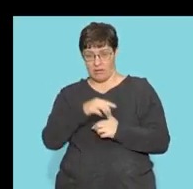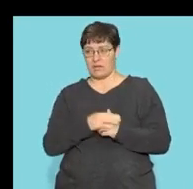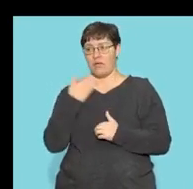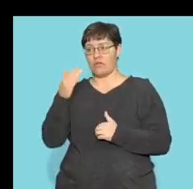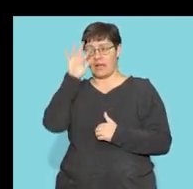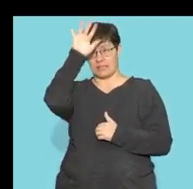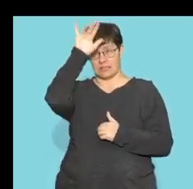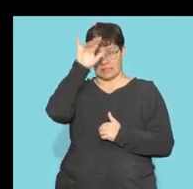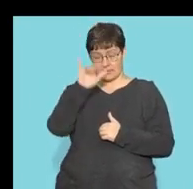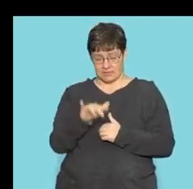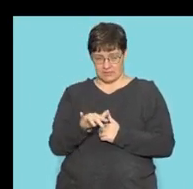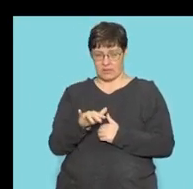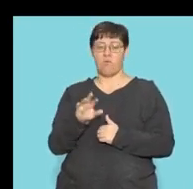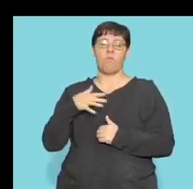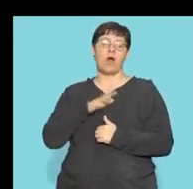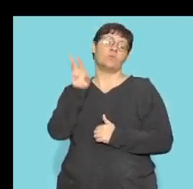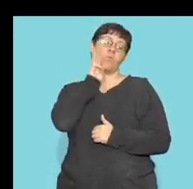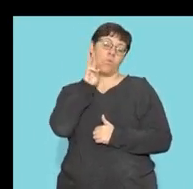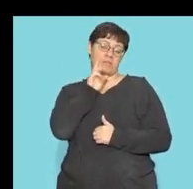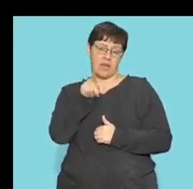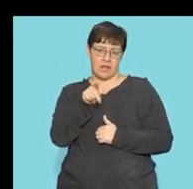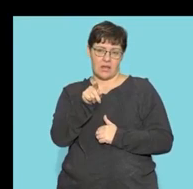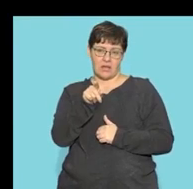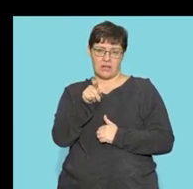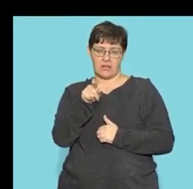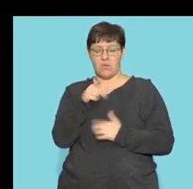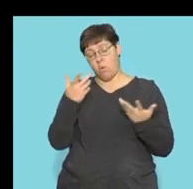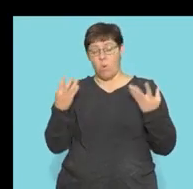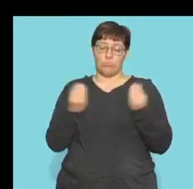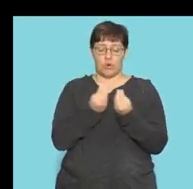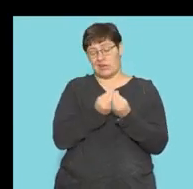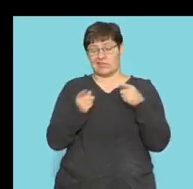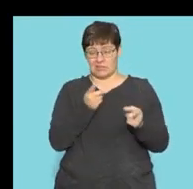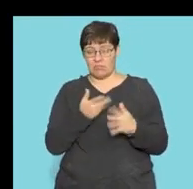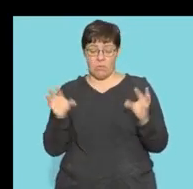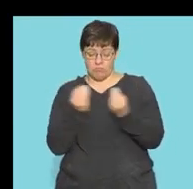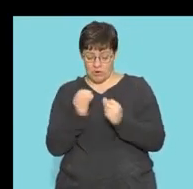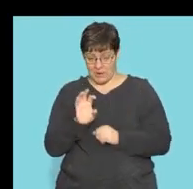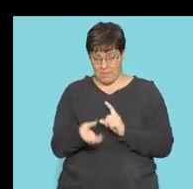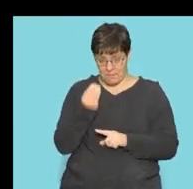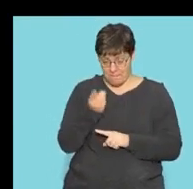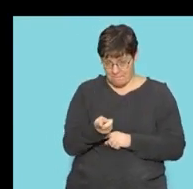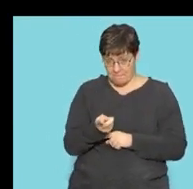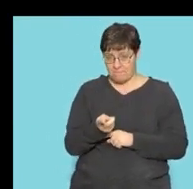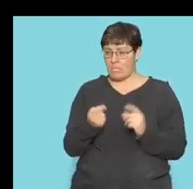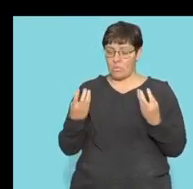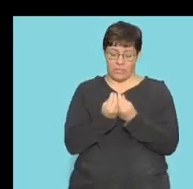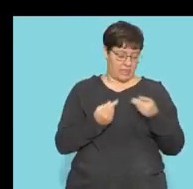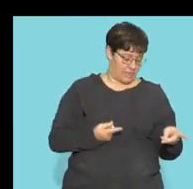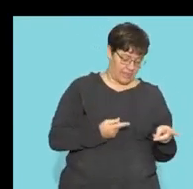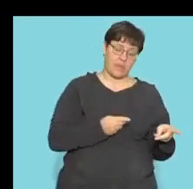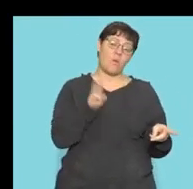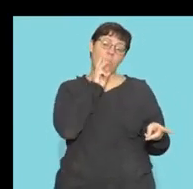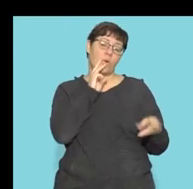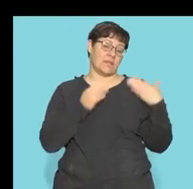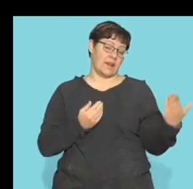right-hand side, and we're looking for water, or for one of the products. There's a product. We notice that goes with water on the